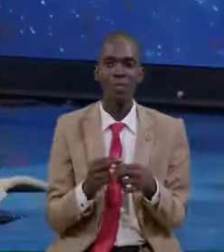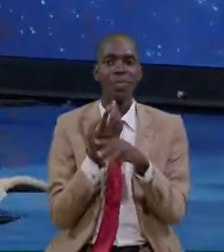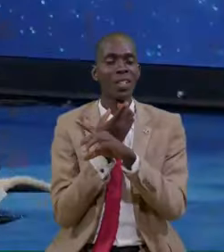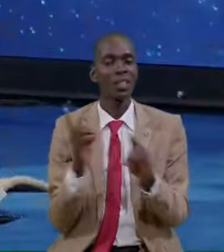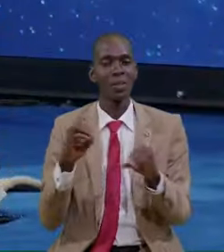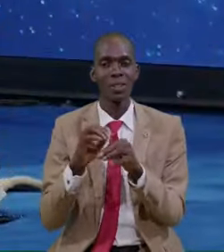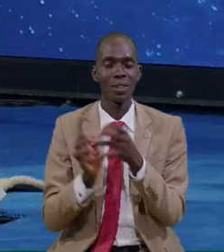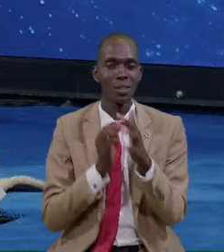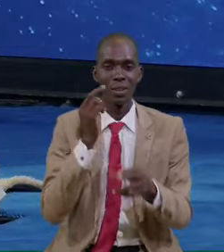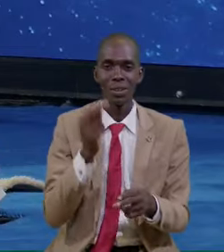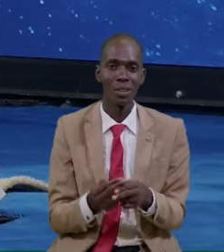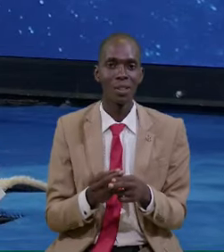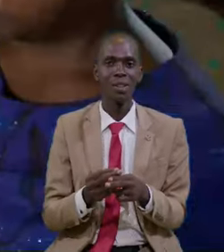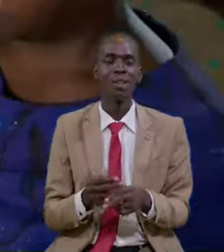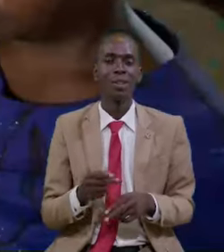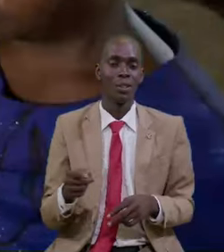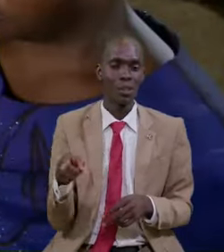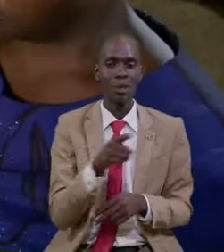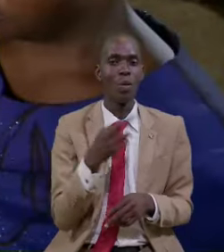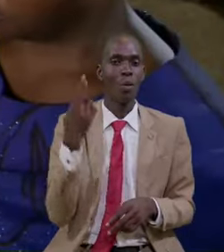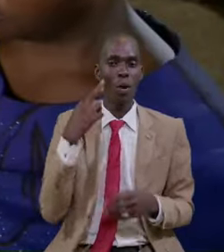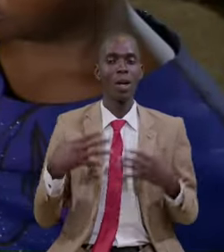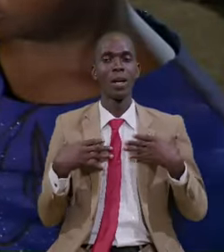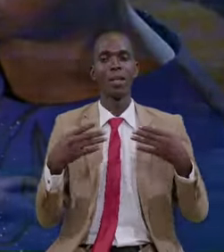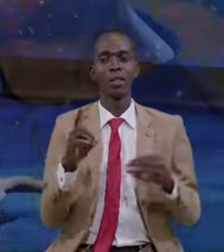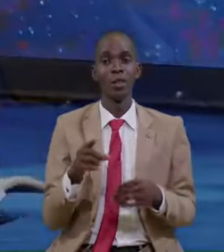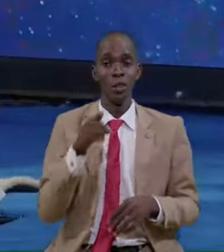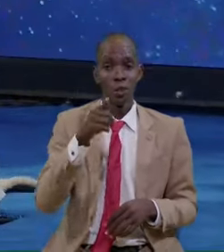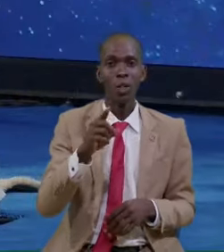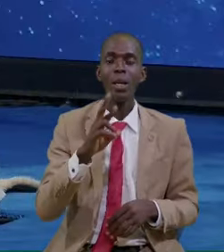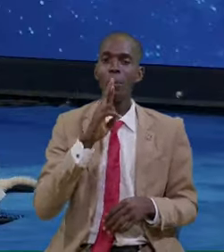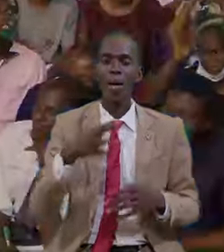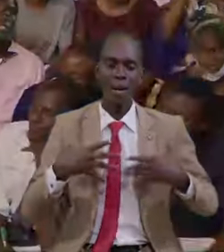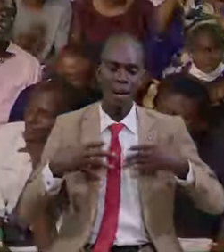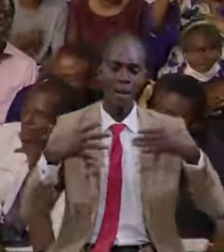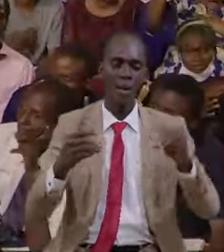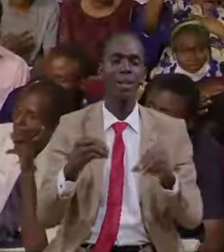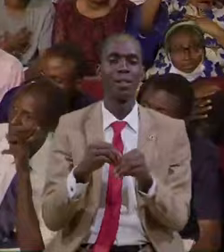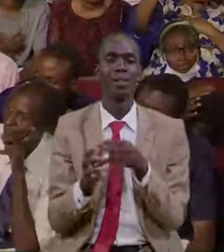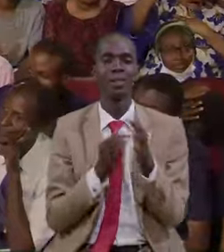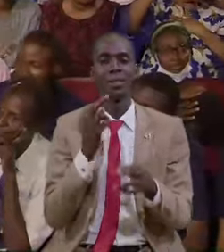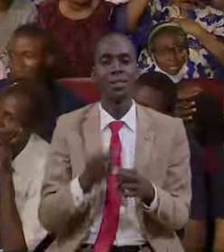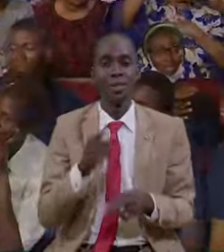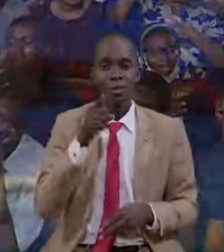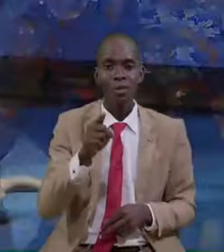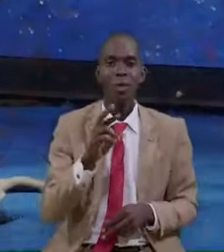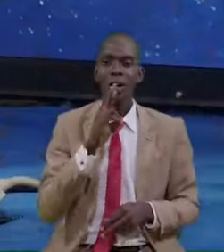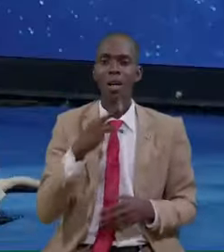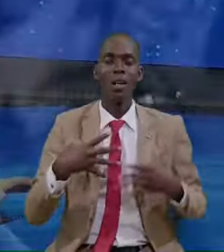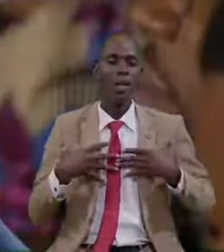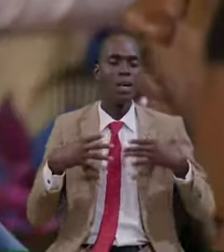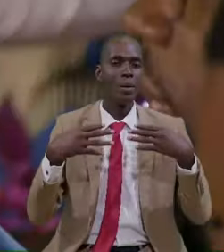deliverance, they were healed. You are healed. You are